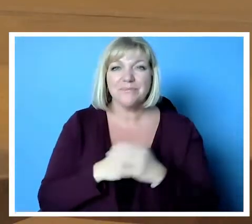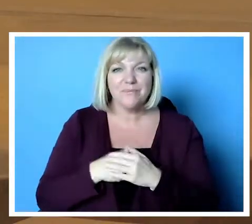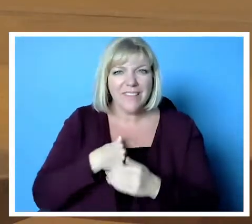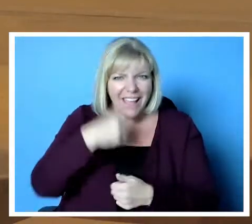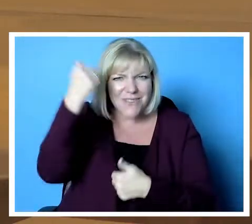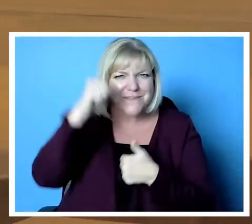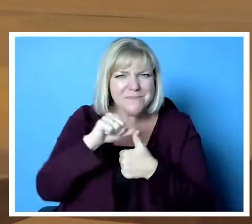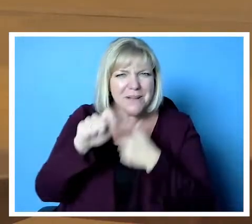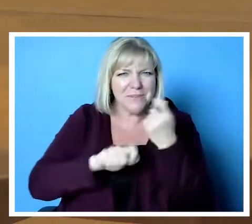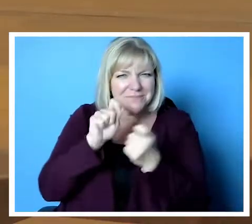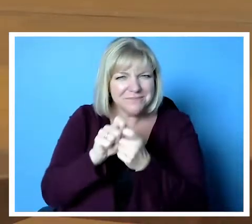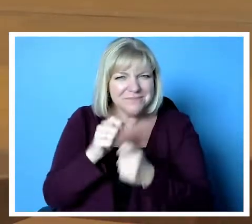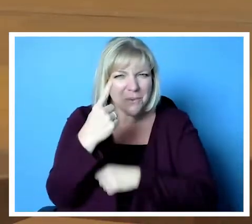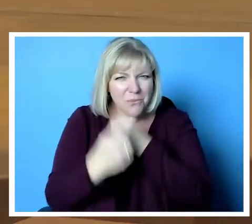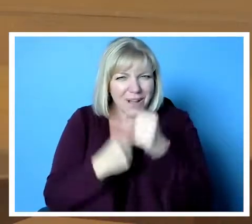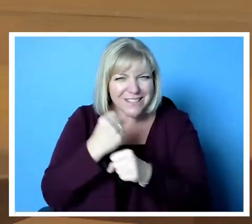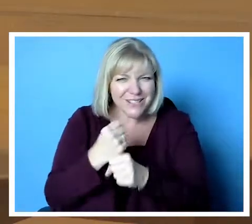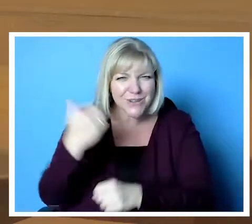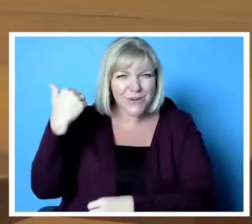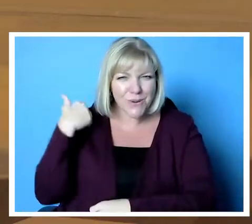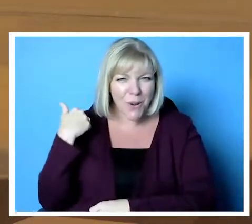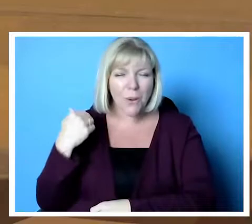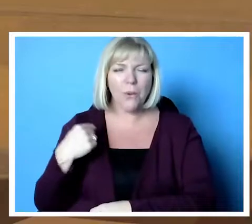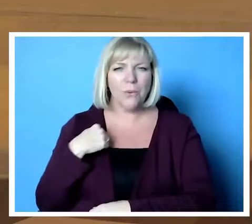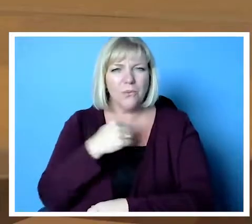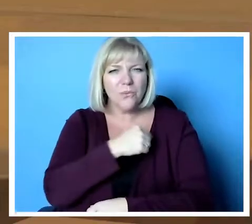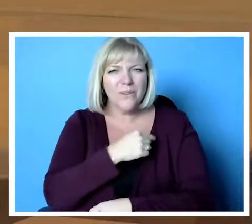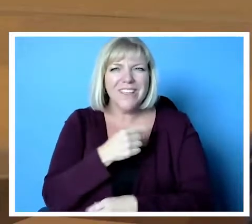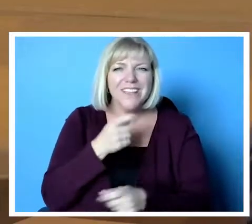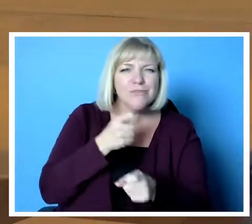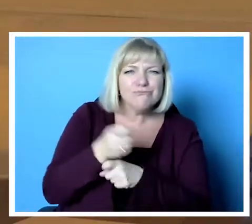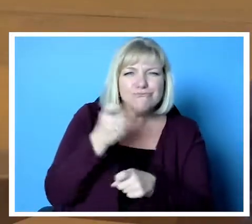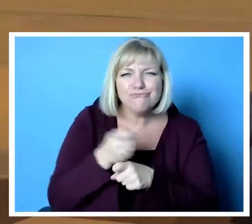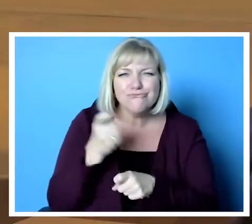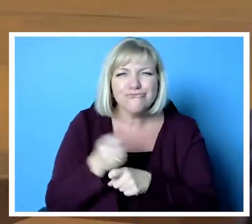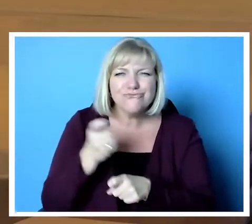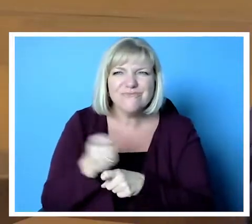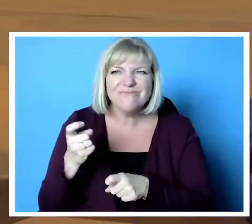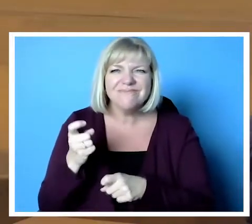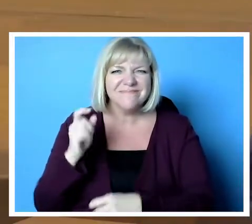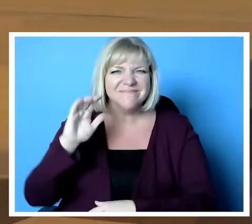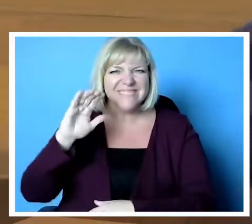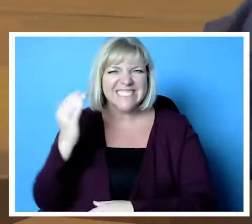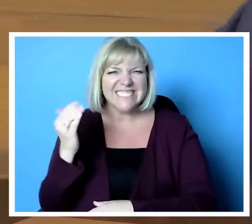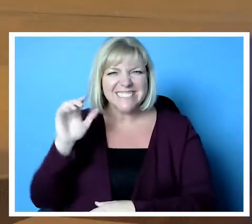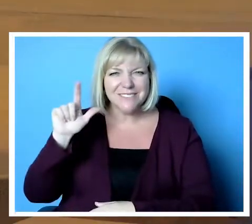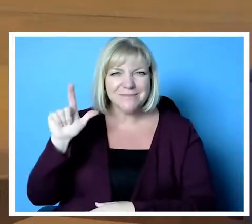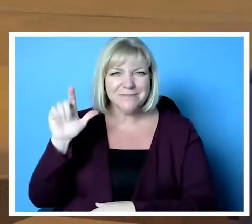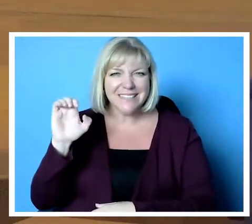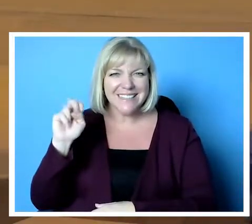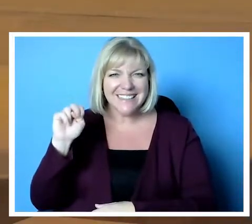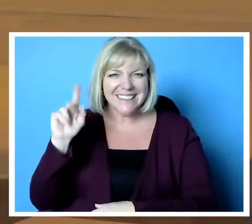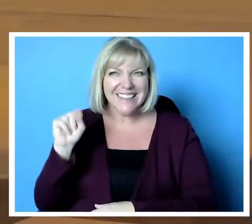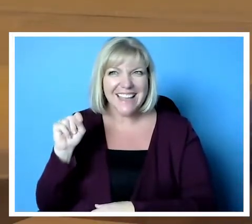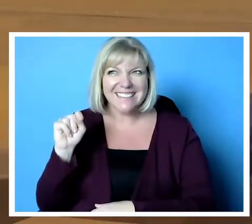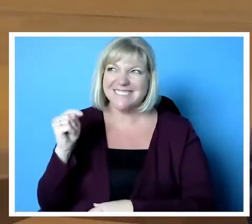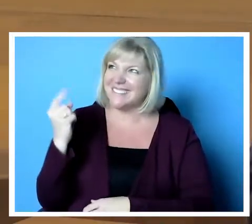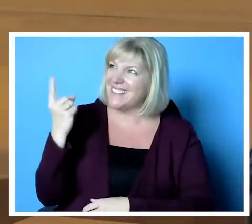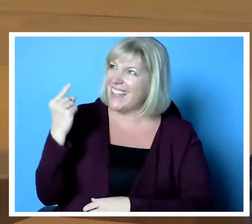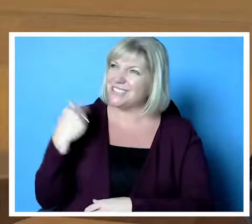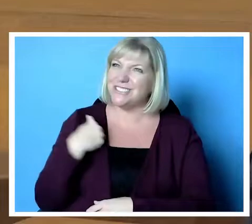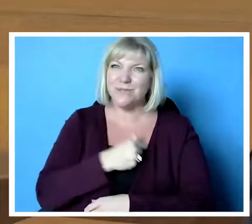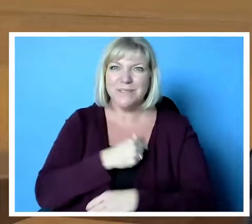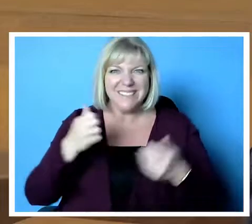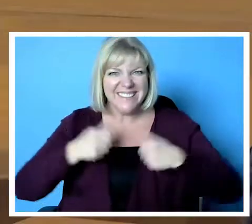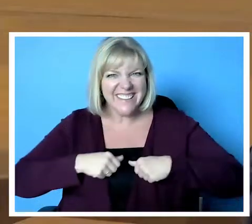ago, and we were making jokes about how this felt like the Lent where we had to give the most up that we've ever had to